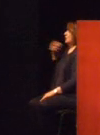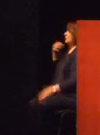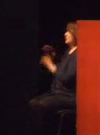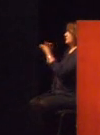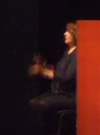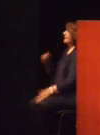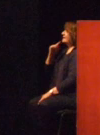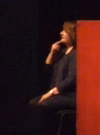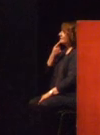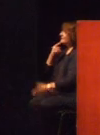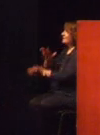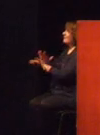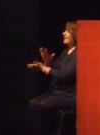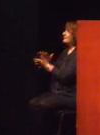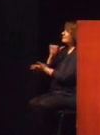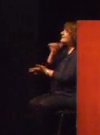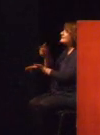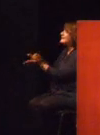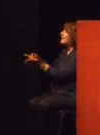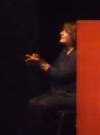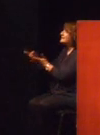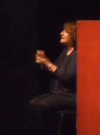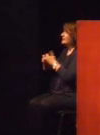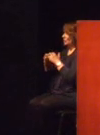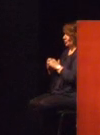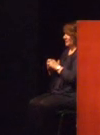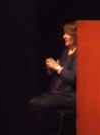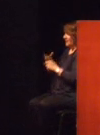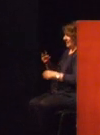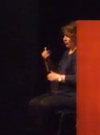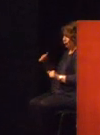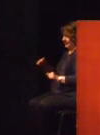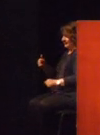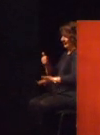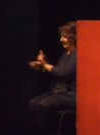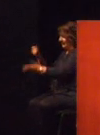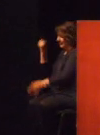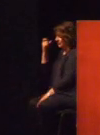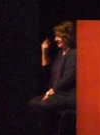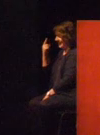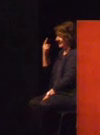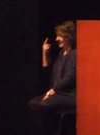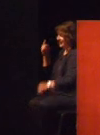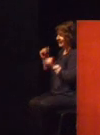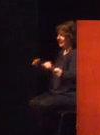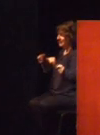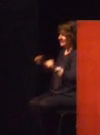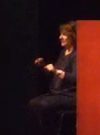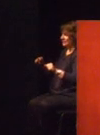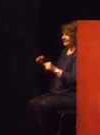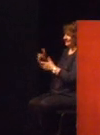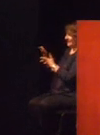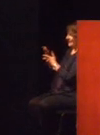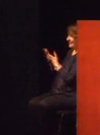on the seriousness of academic dishonesty issues and really tries to get them to understand the potential